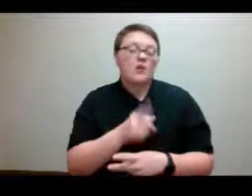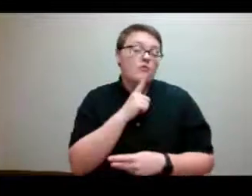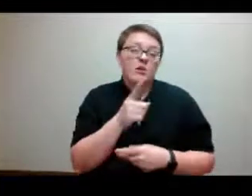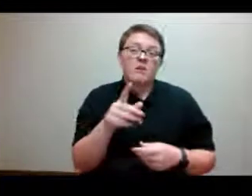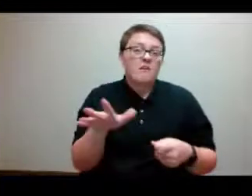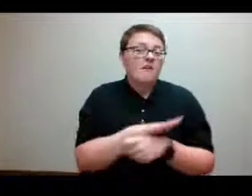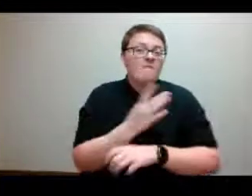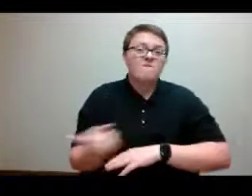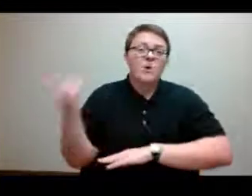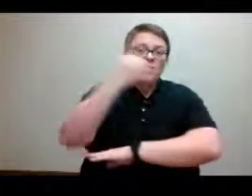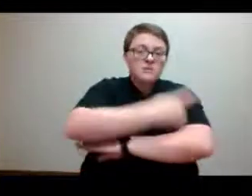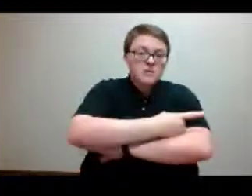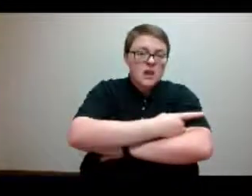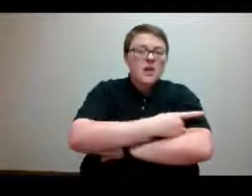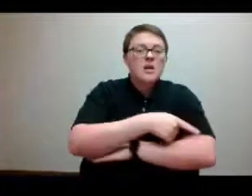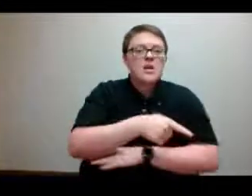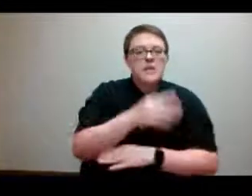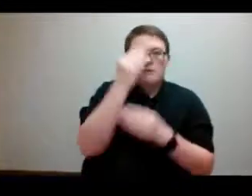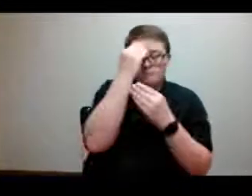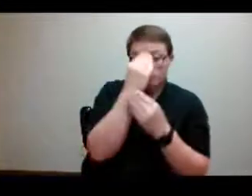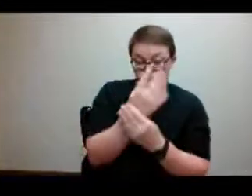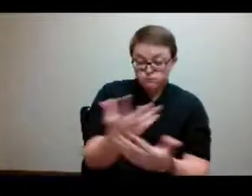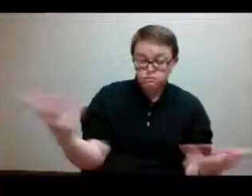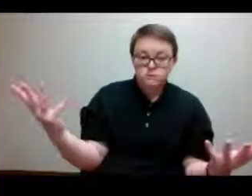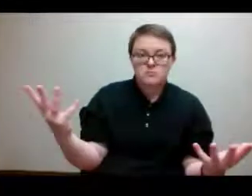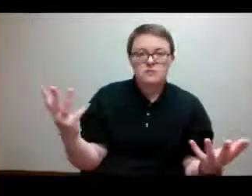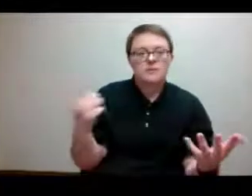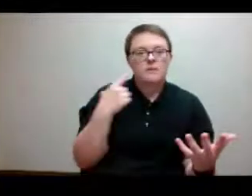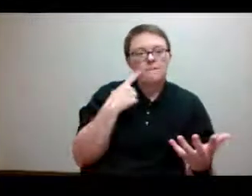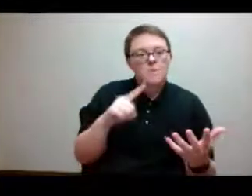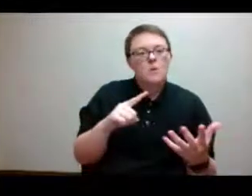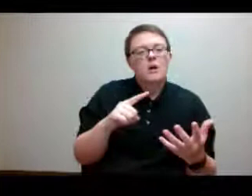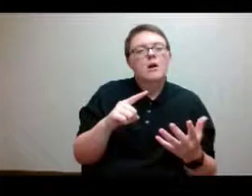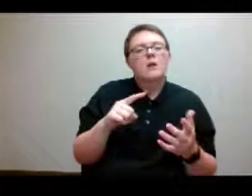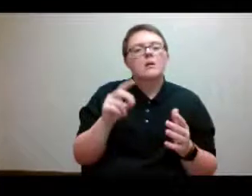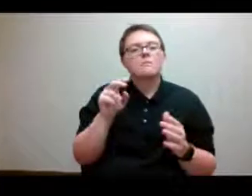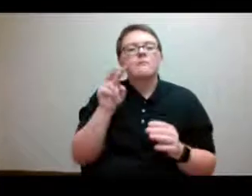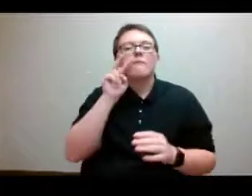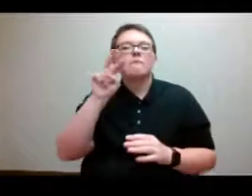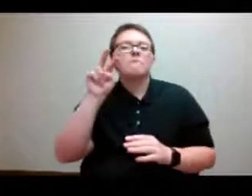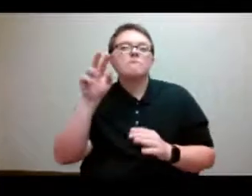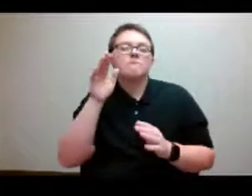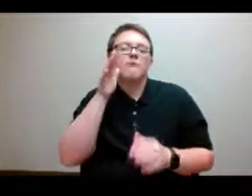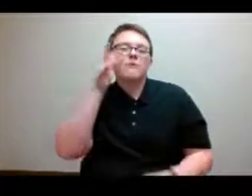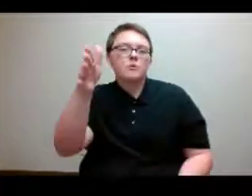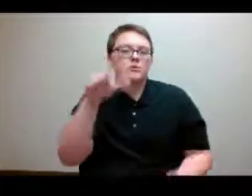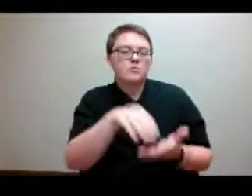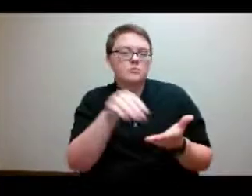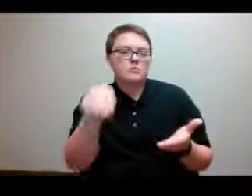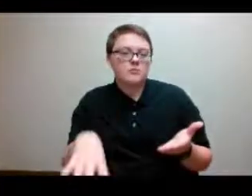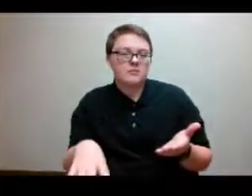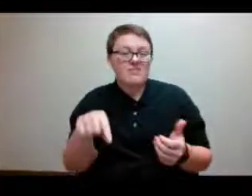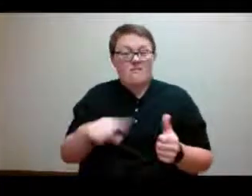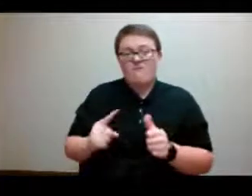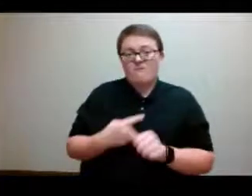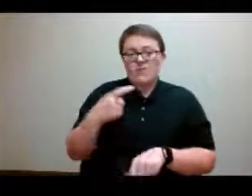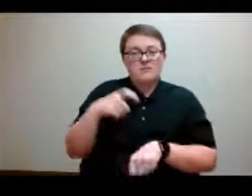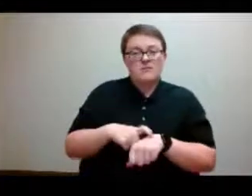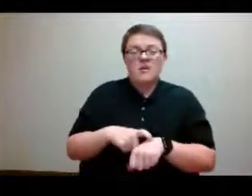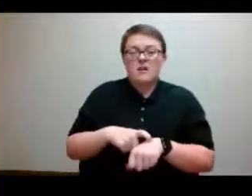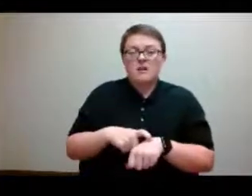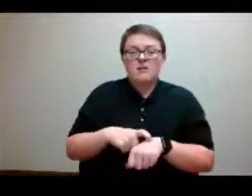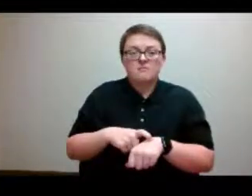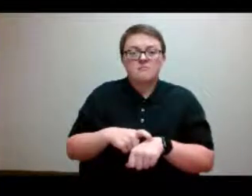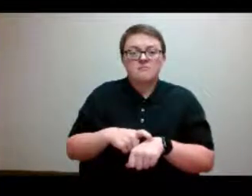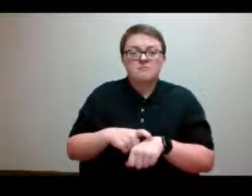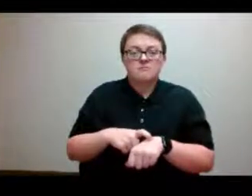day to providing information sessions to prospective students. This was the first time we did it that way, and as you guys